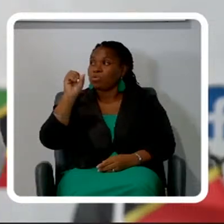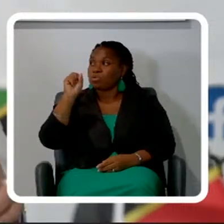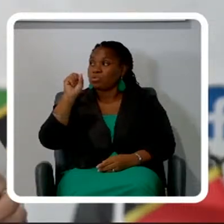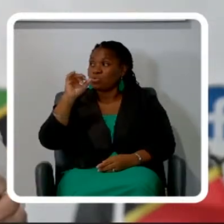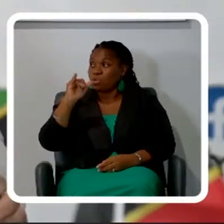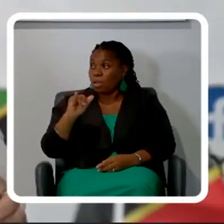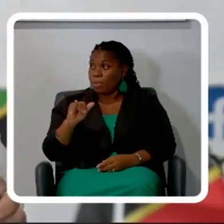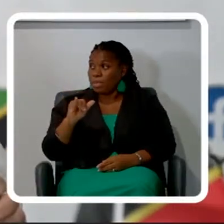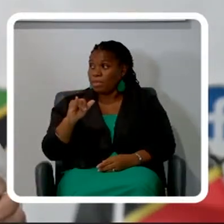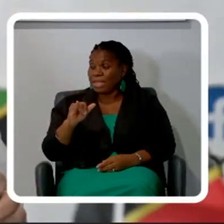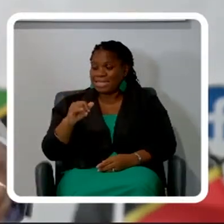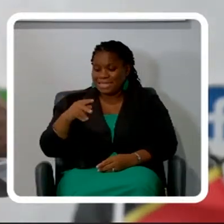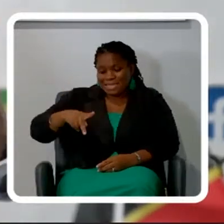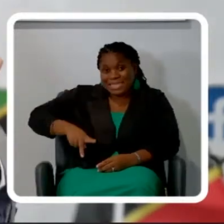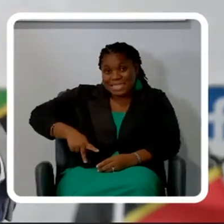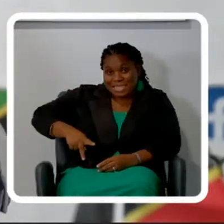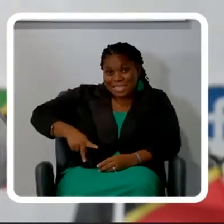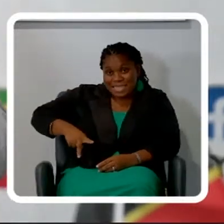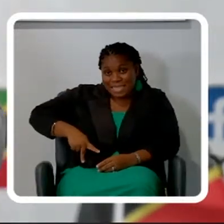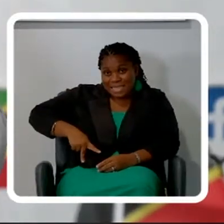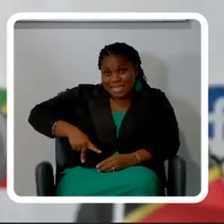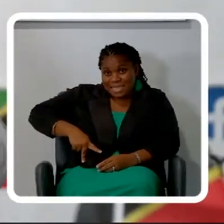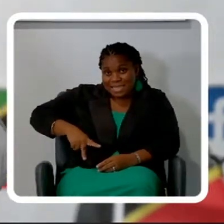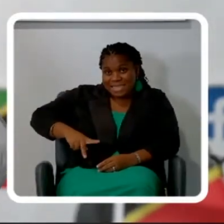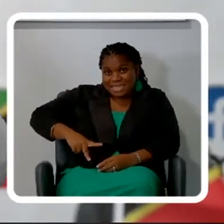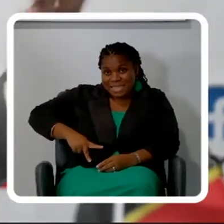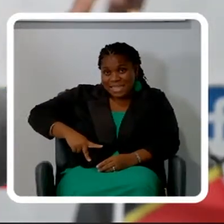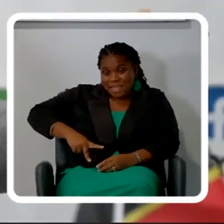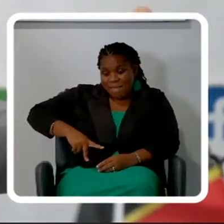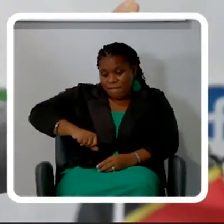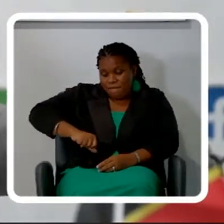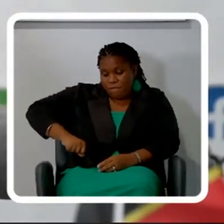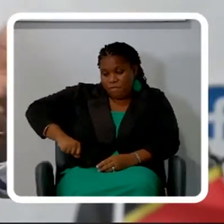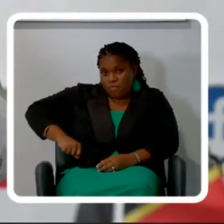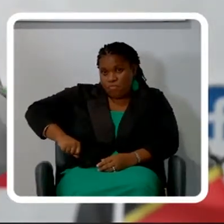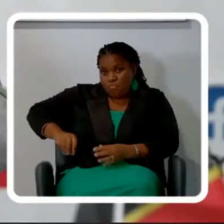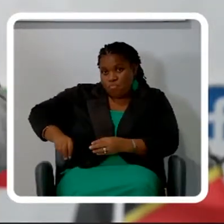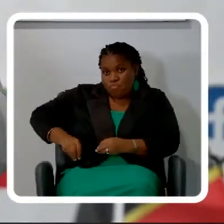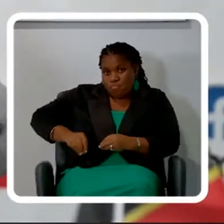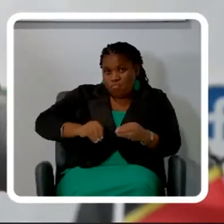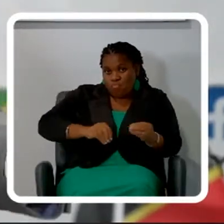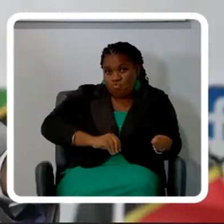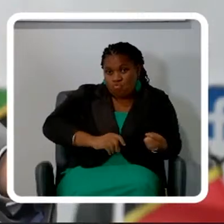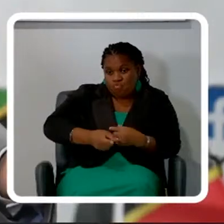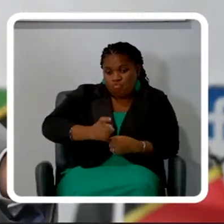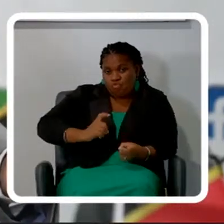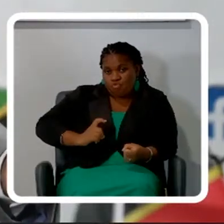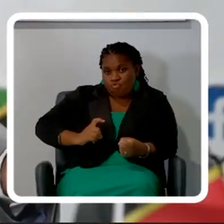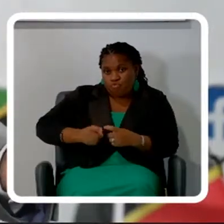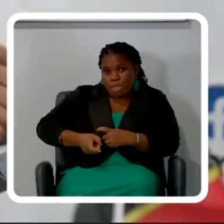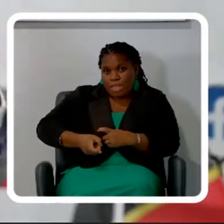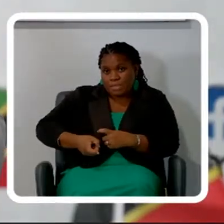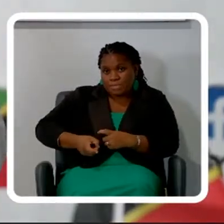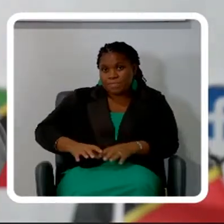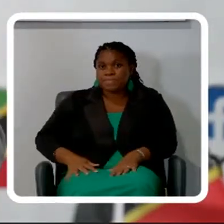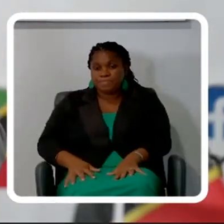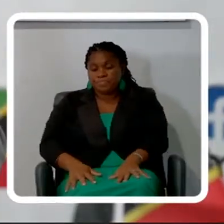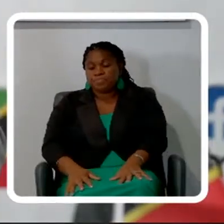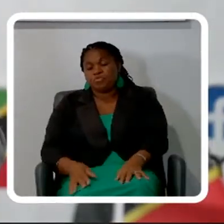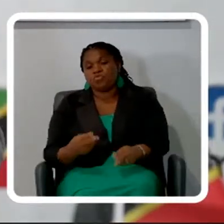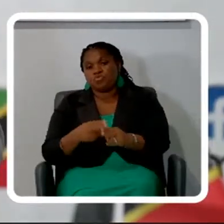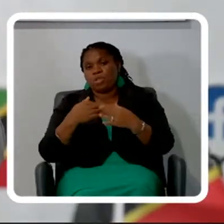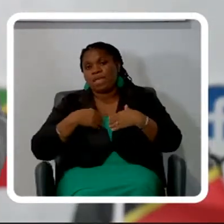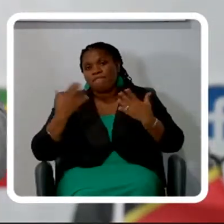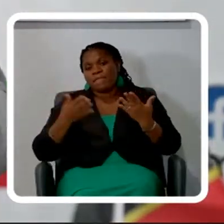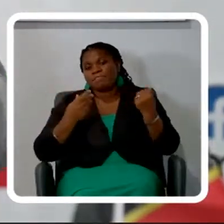we want to do. So it means when you go to the hospital, you have a gallbladder, nobody should be cutting you down unless that's the only way they can get to it. But generally, you should have a